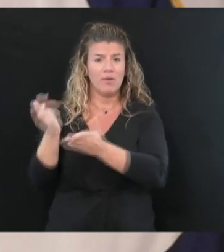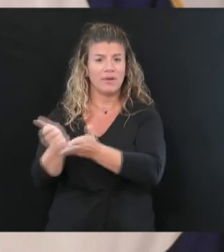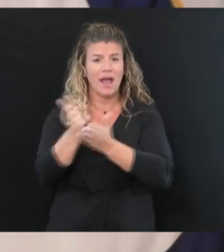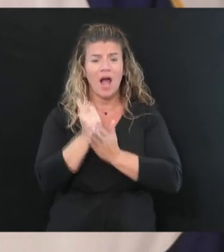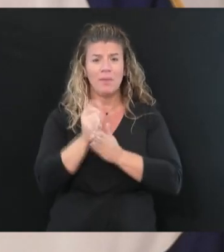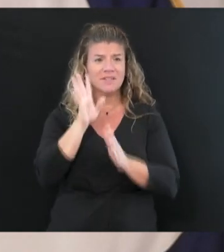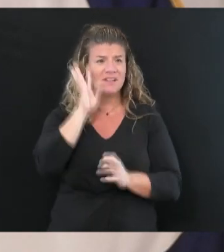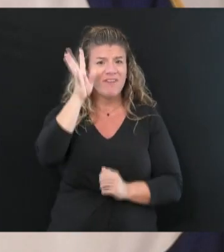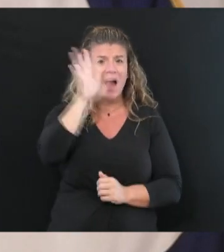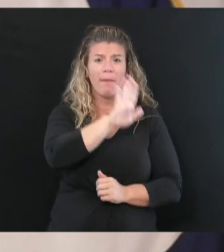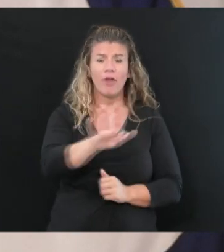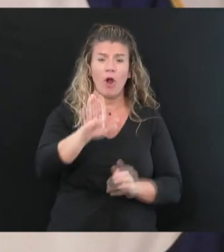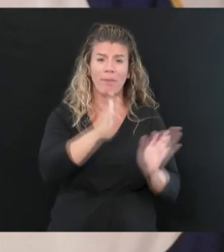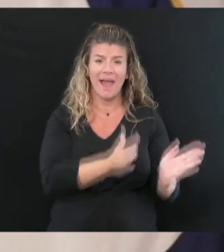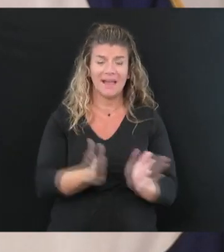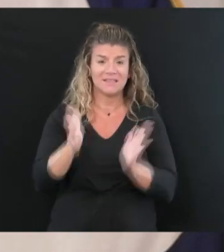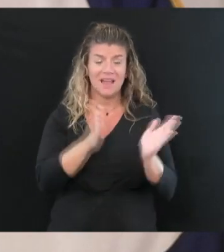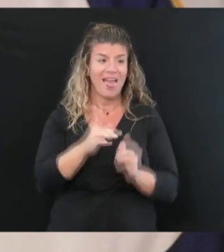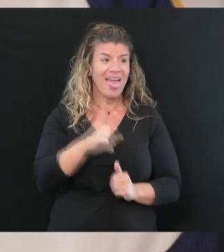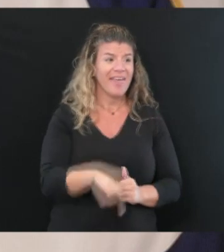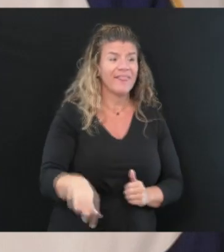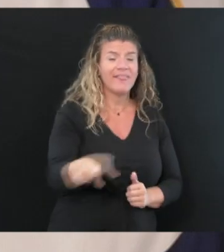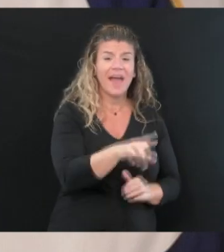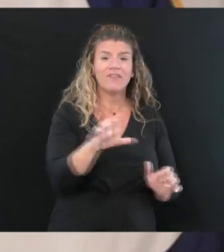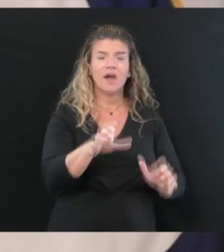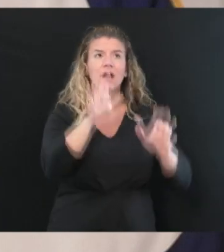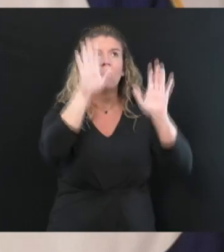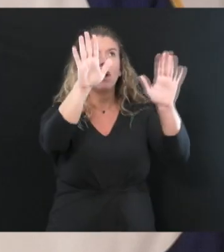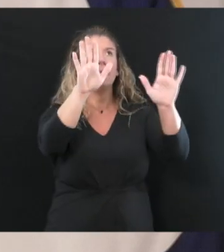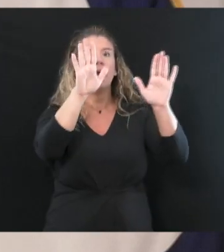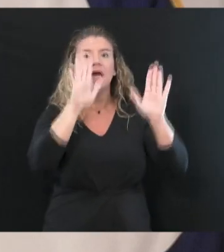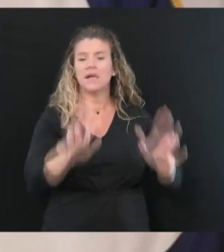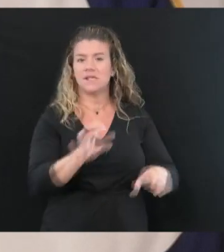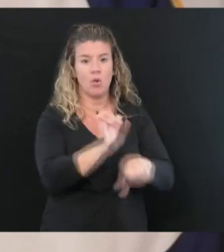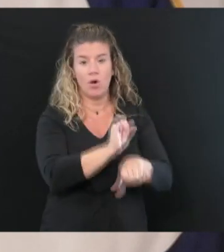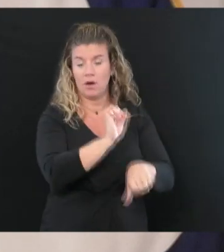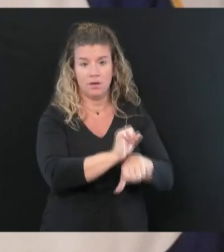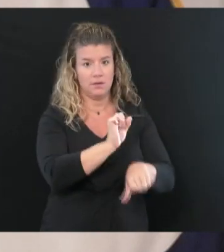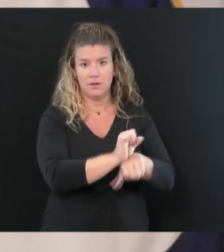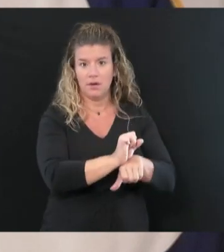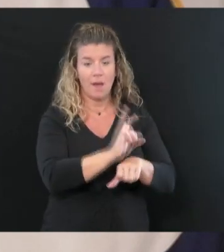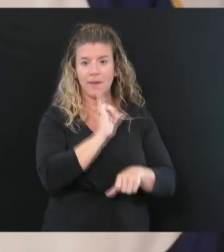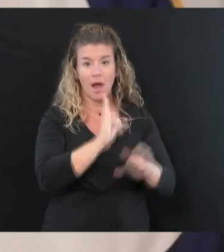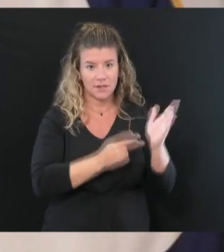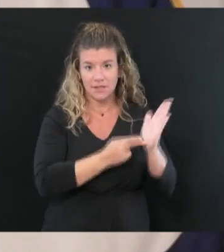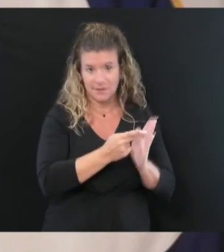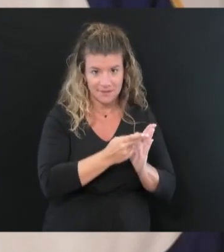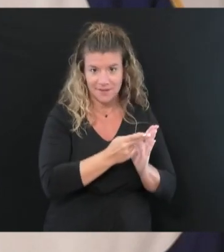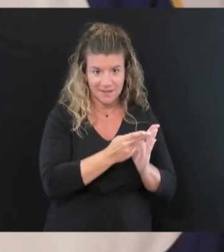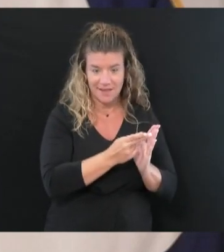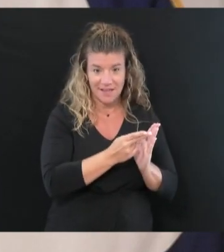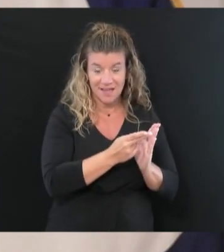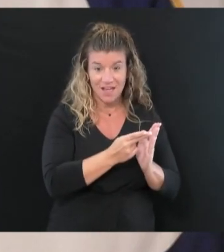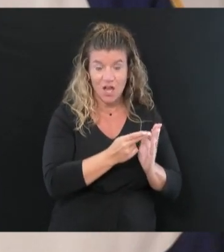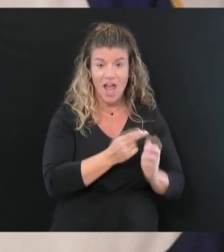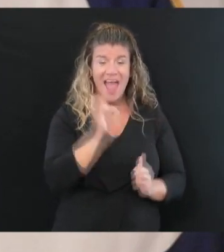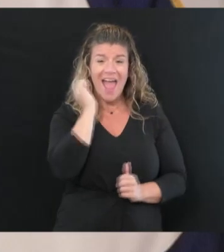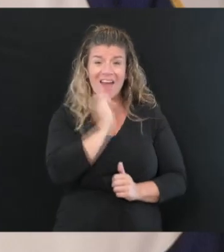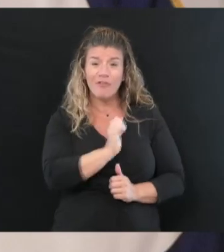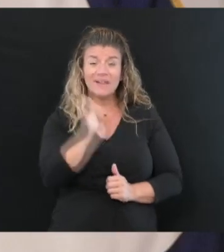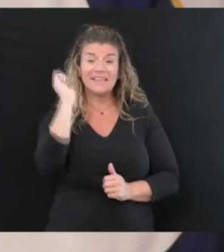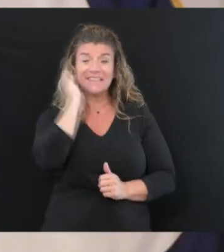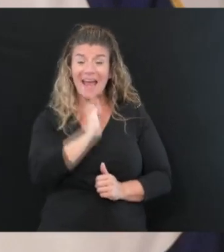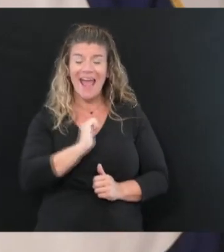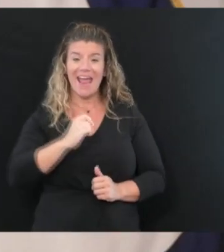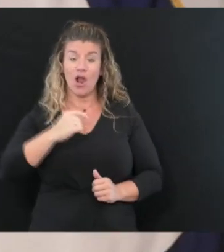everything they've done remarkable, unbelievable work. At the end of the day, we want all